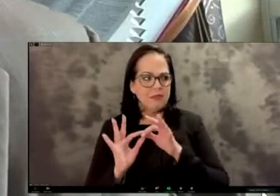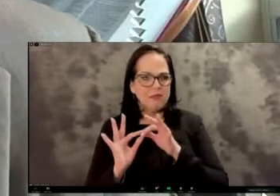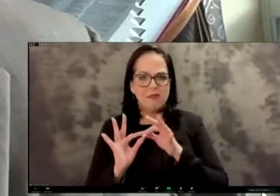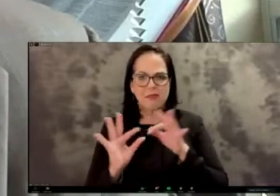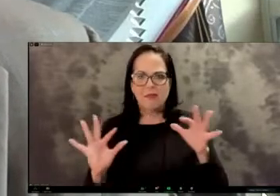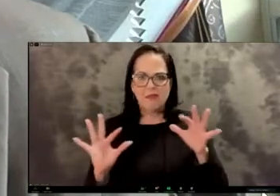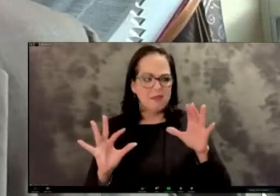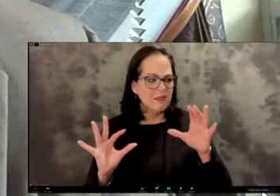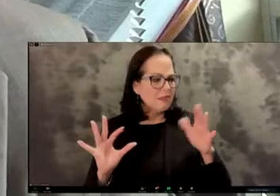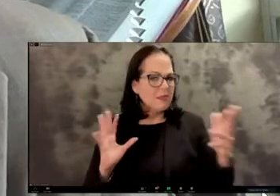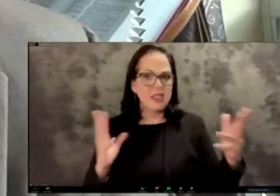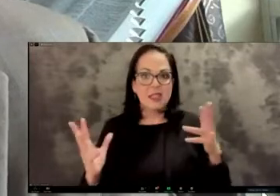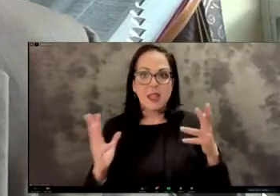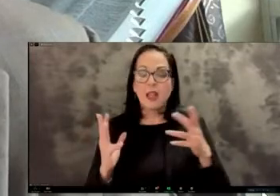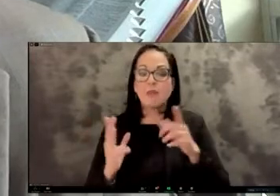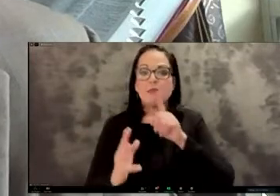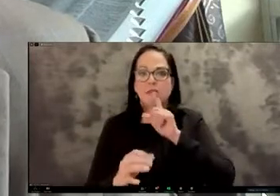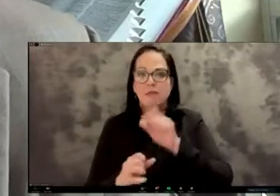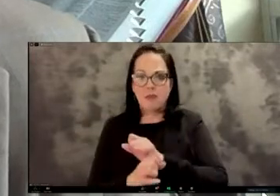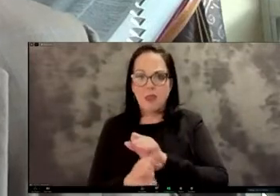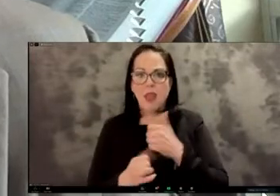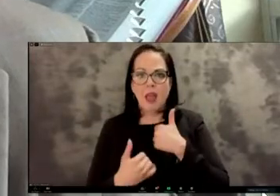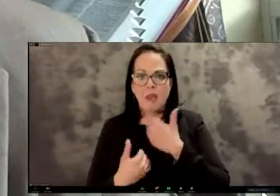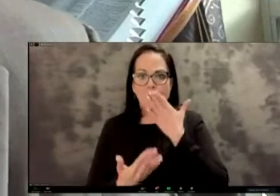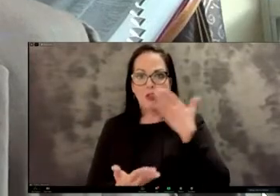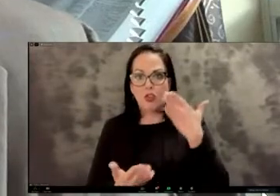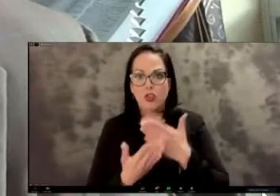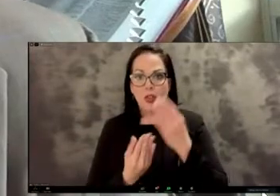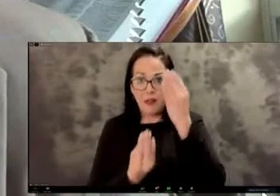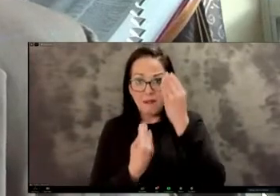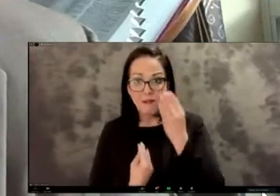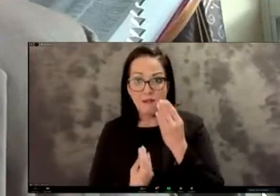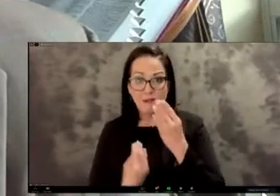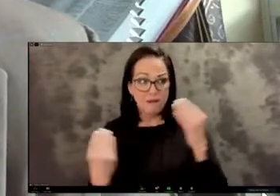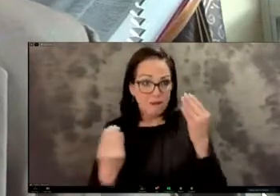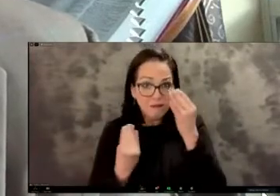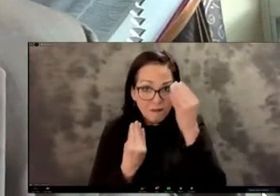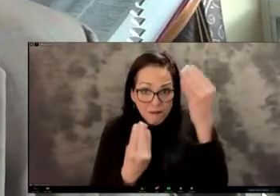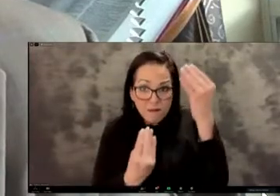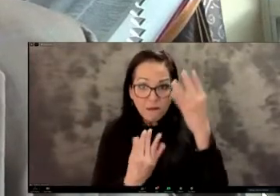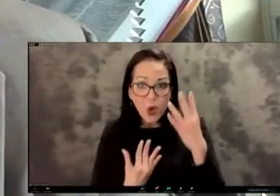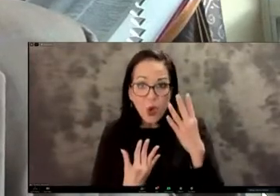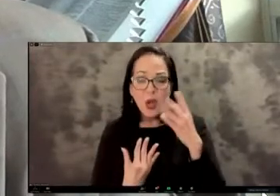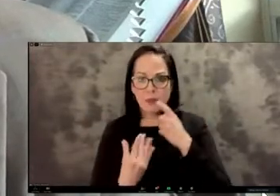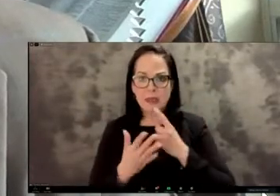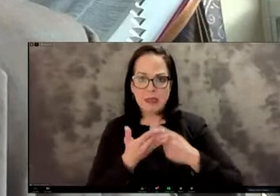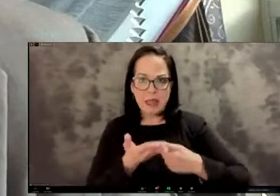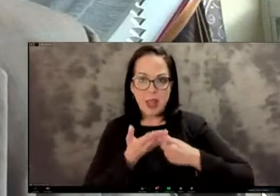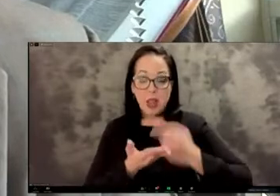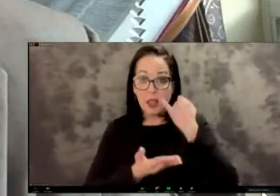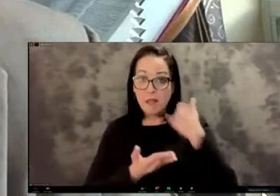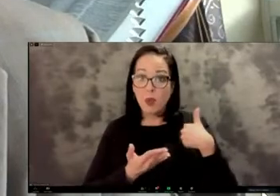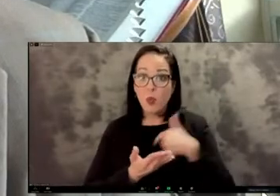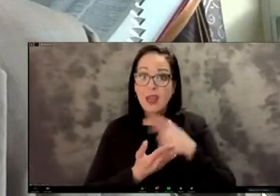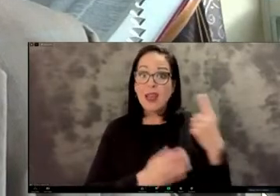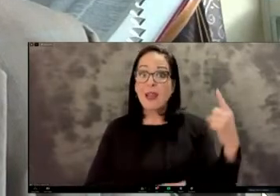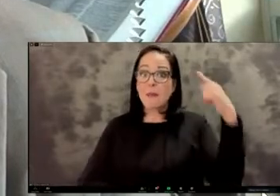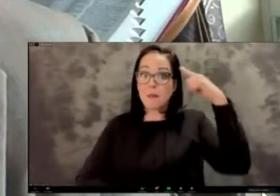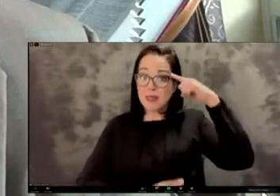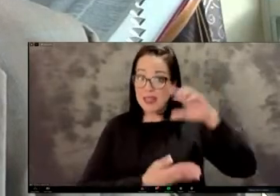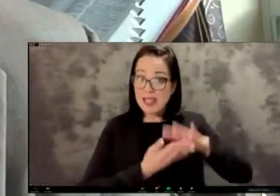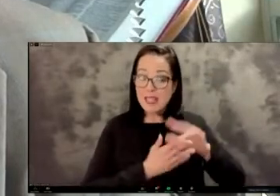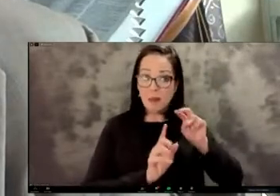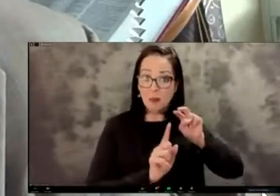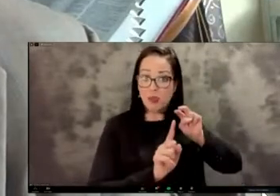an informed dialogue? Because if we're perceiving we're doing much better than we really are, it really is difficult to